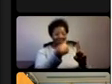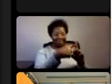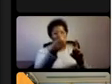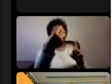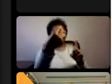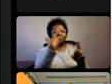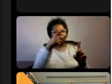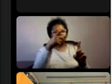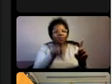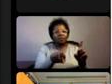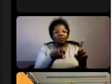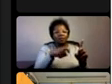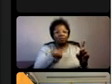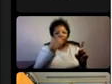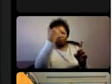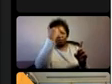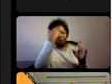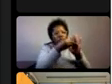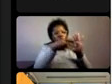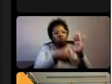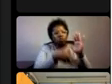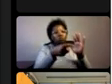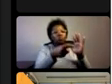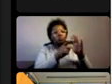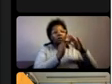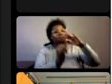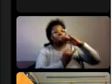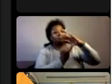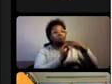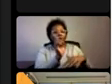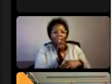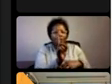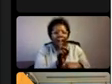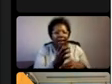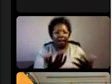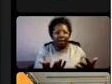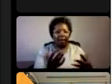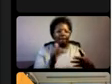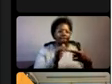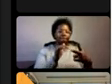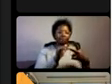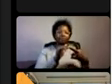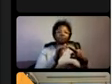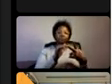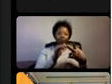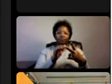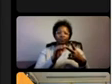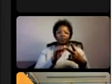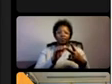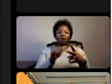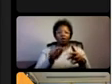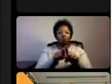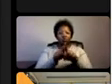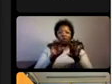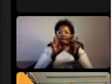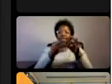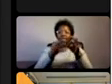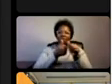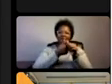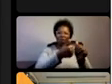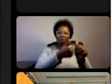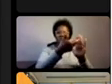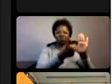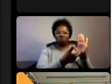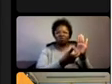the student is during the first couple of days of return and that we know that the student families are following the